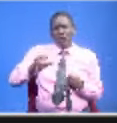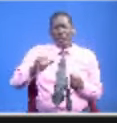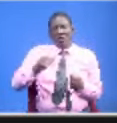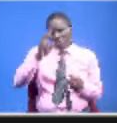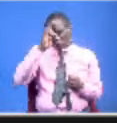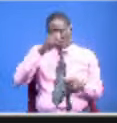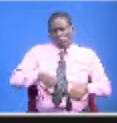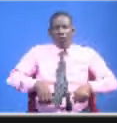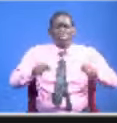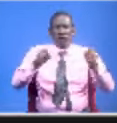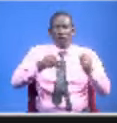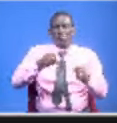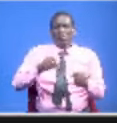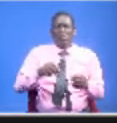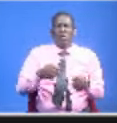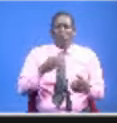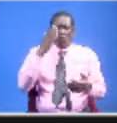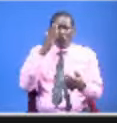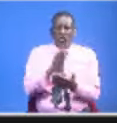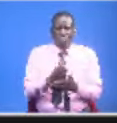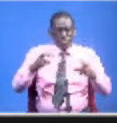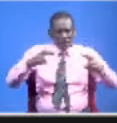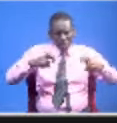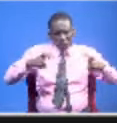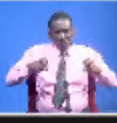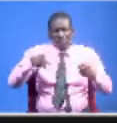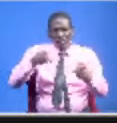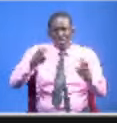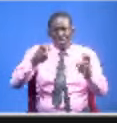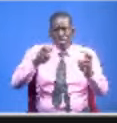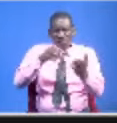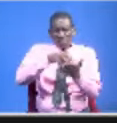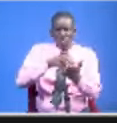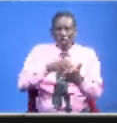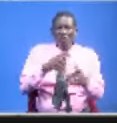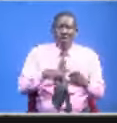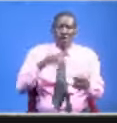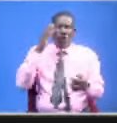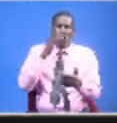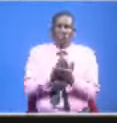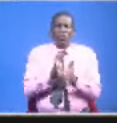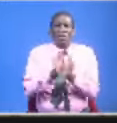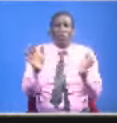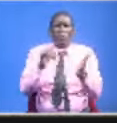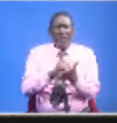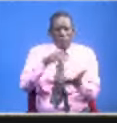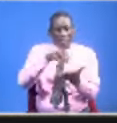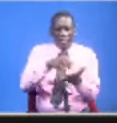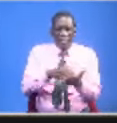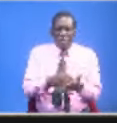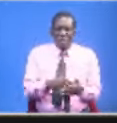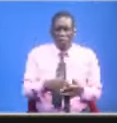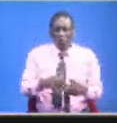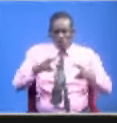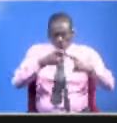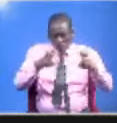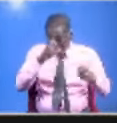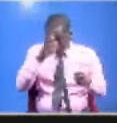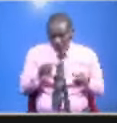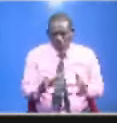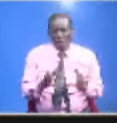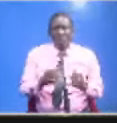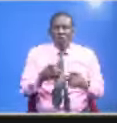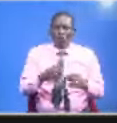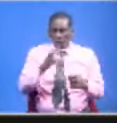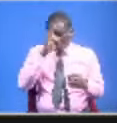Lawrence Muchangi has confirmed investigations into the incident, but assured the public that the case was being treated seriously. According to close